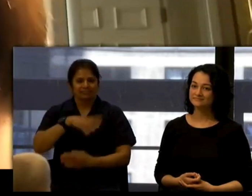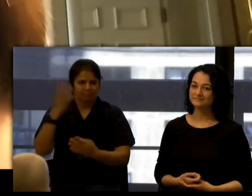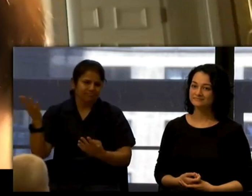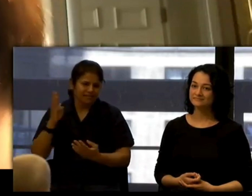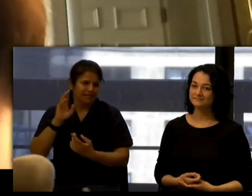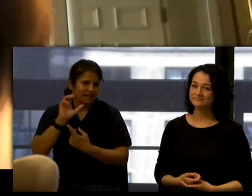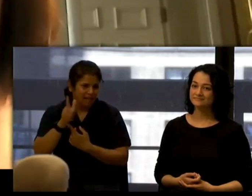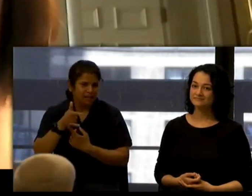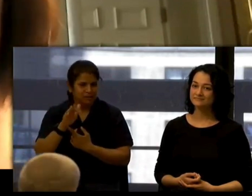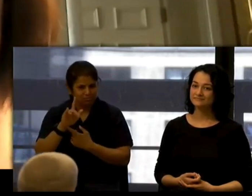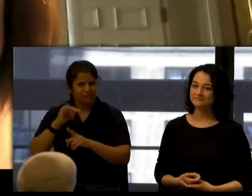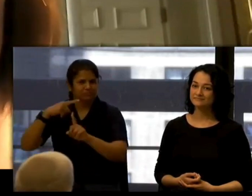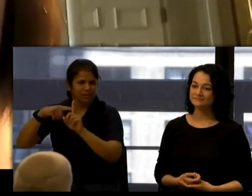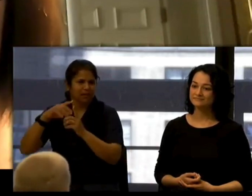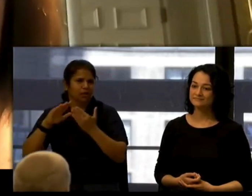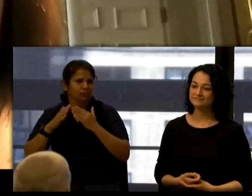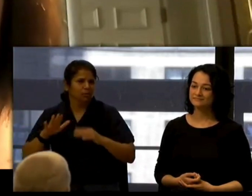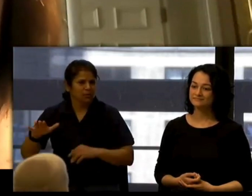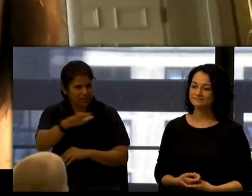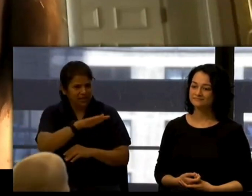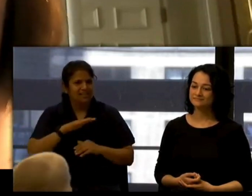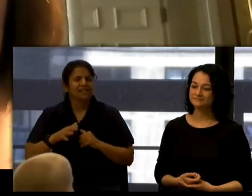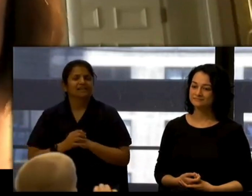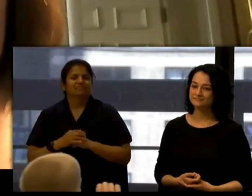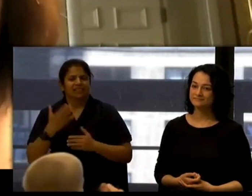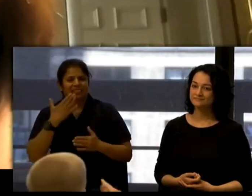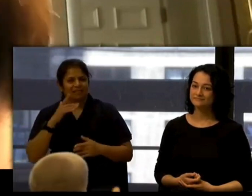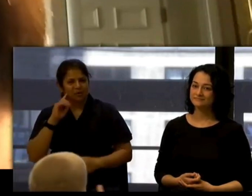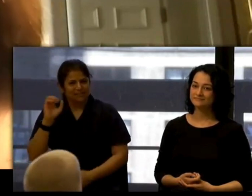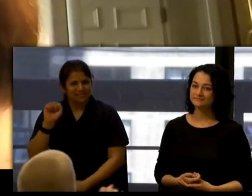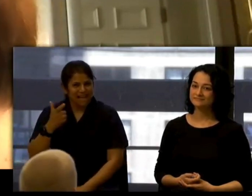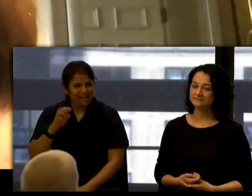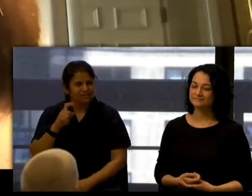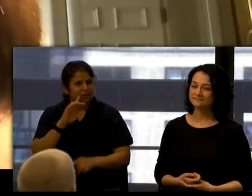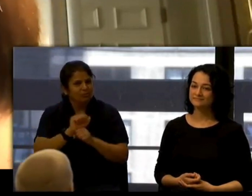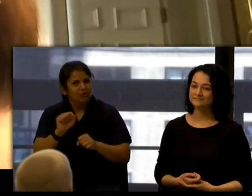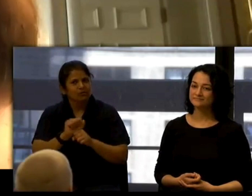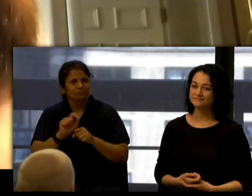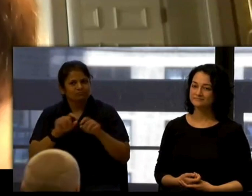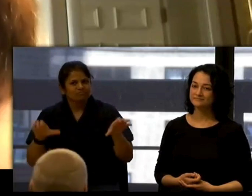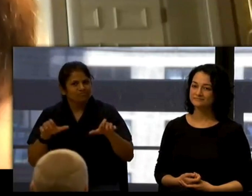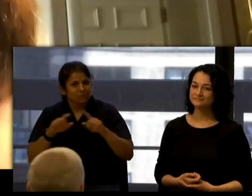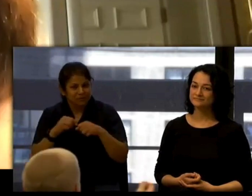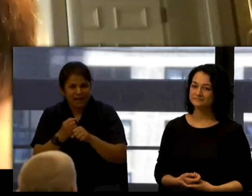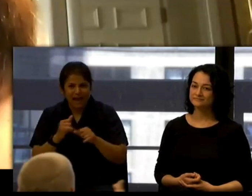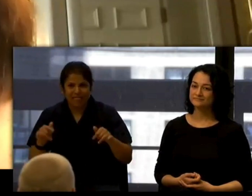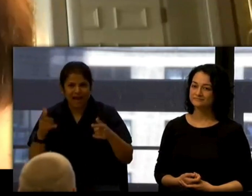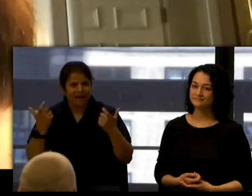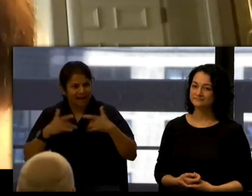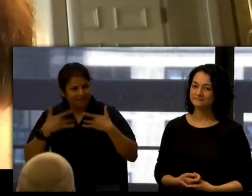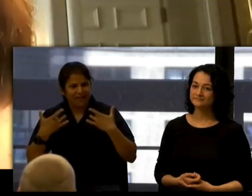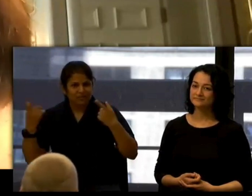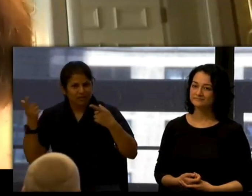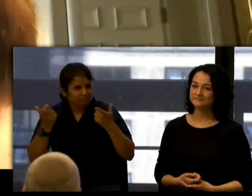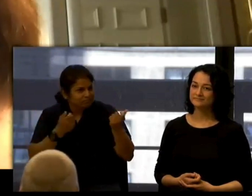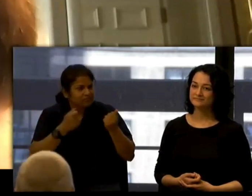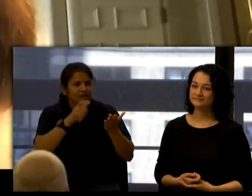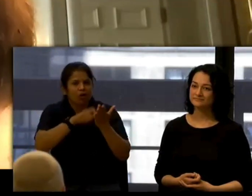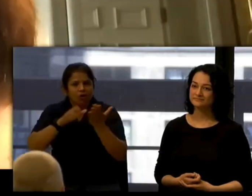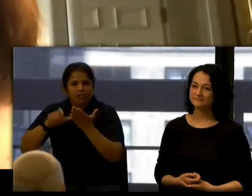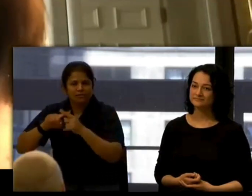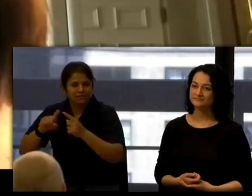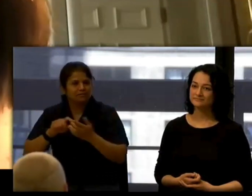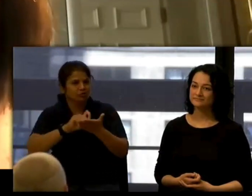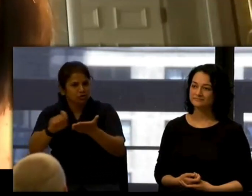for working so hard on this event and working so hard to pull together articles for the journal. The issues at the nexus of disability